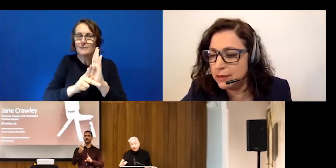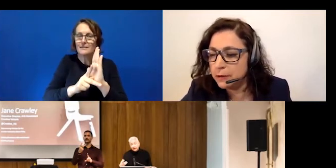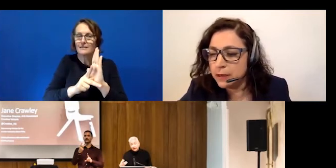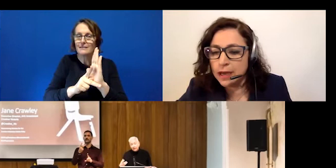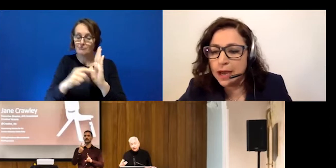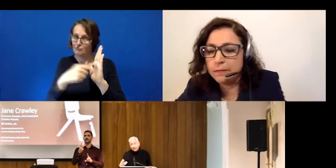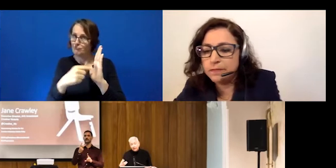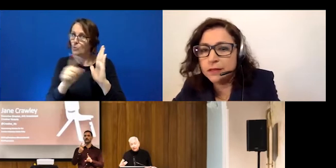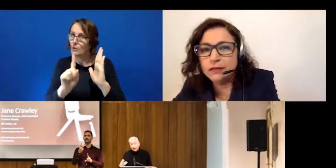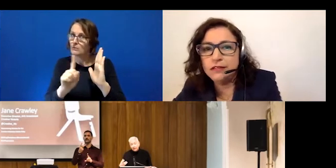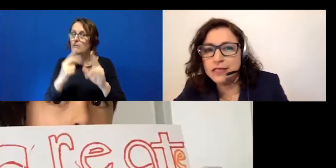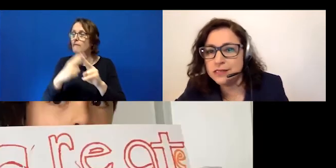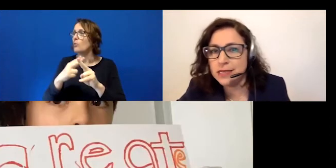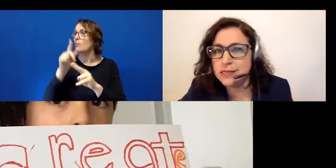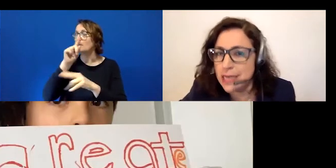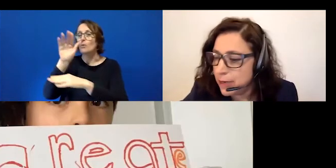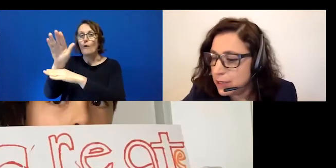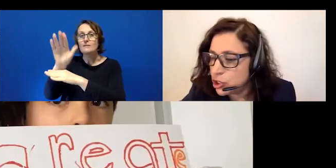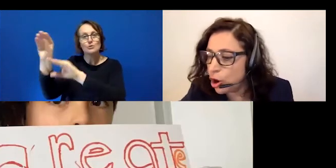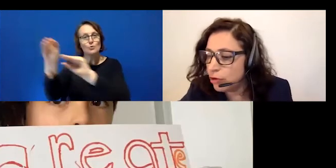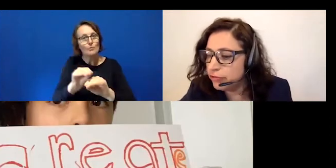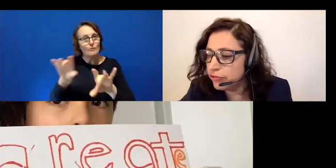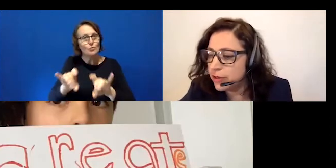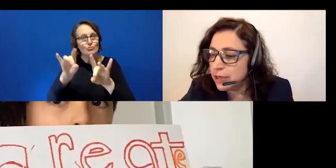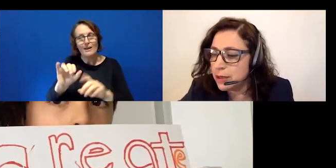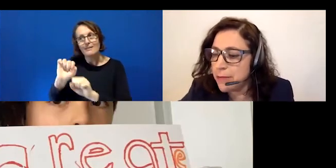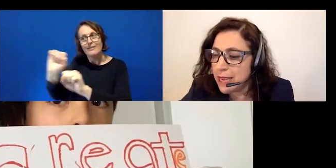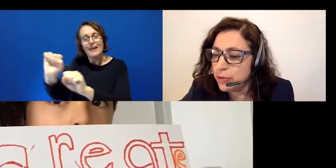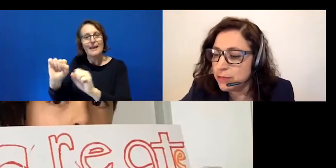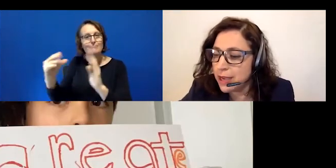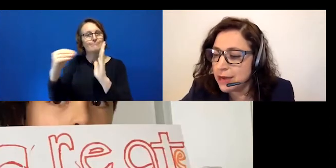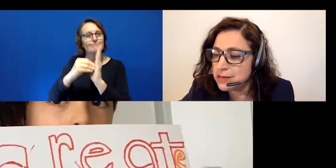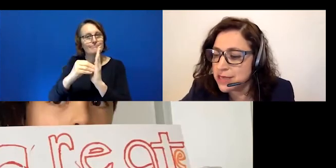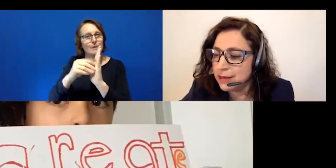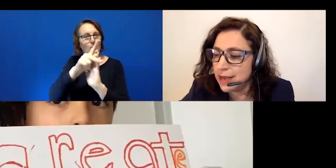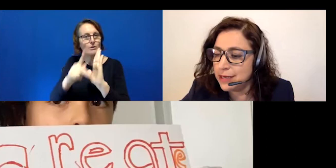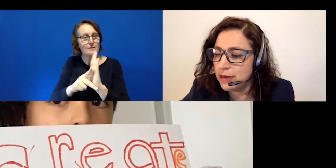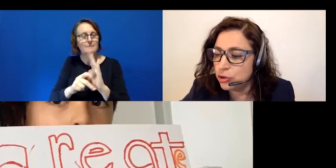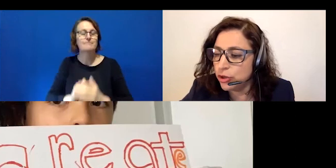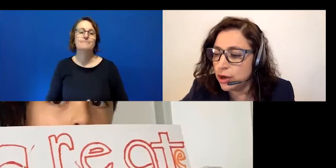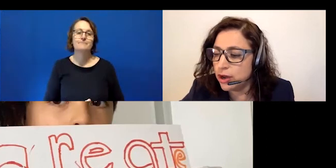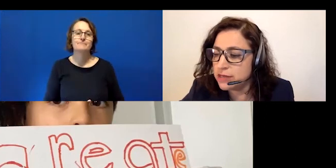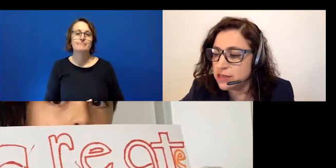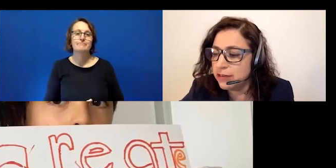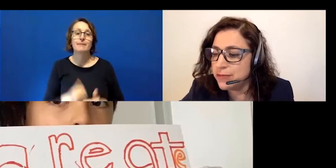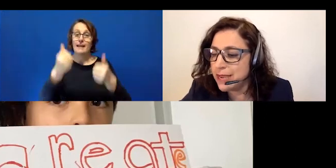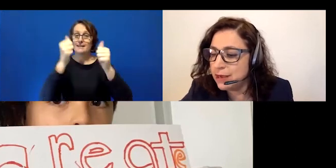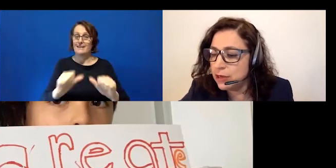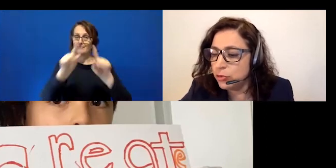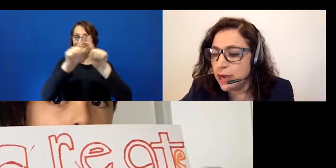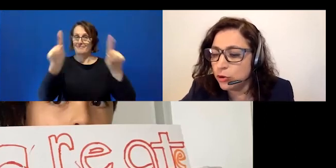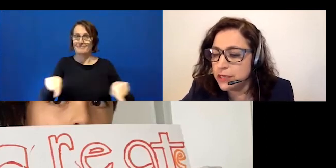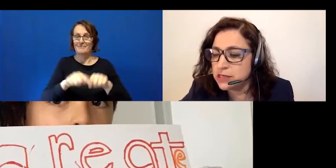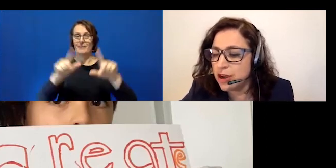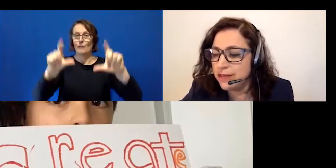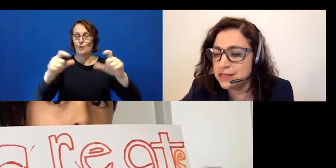diversity. This is an image of me with my young son and young daughter on either side of me.